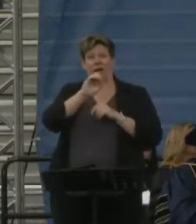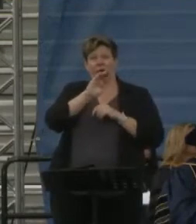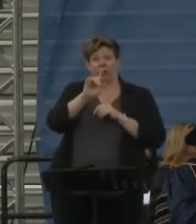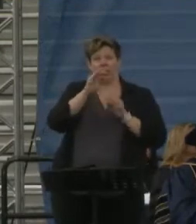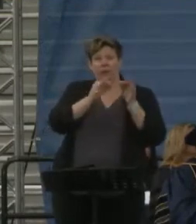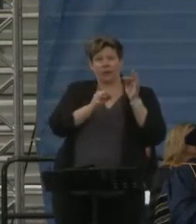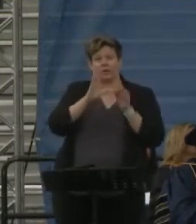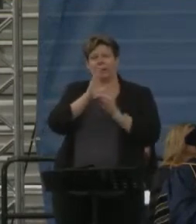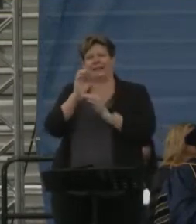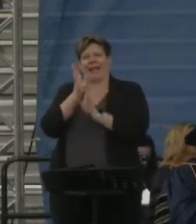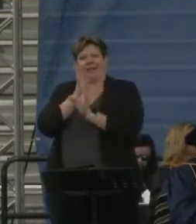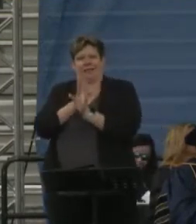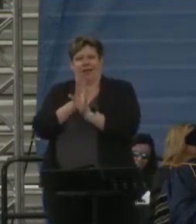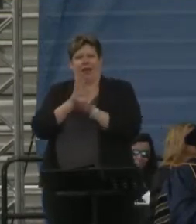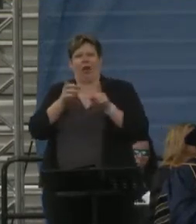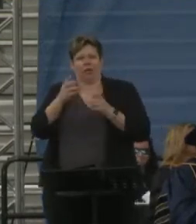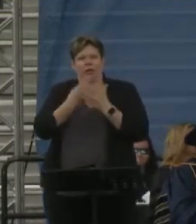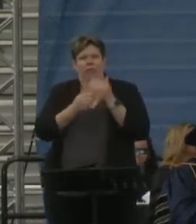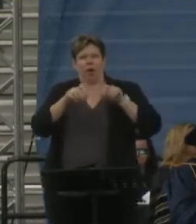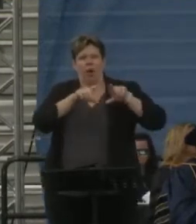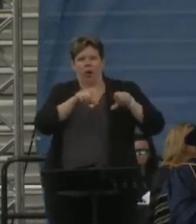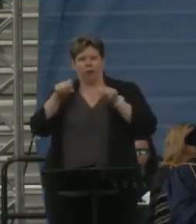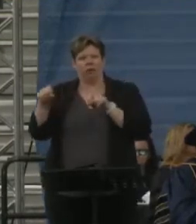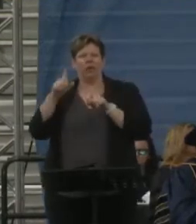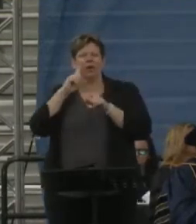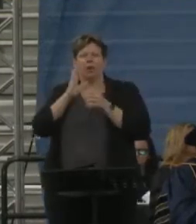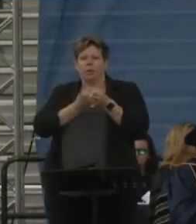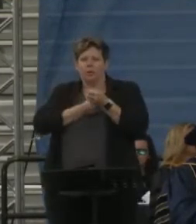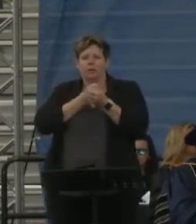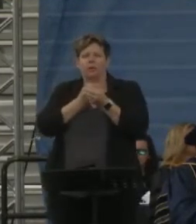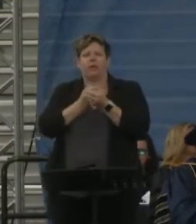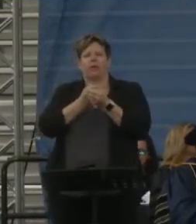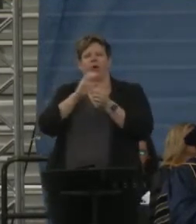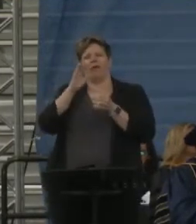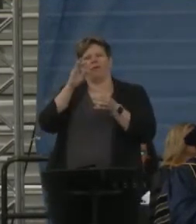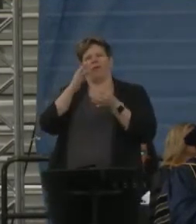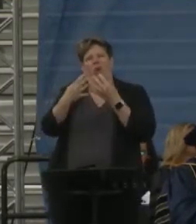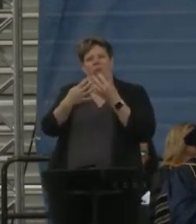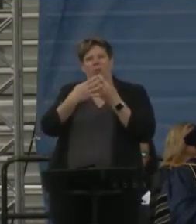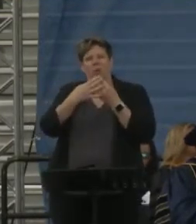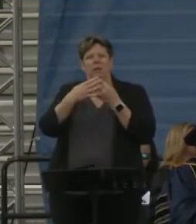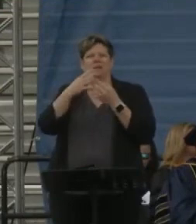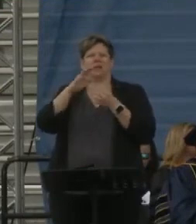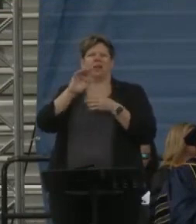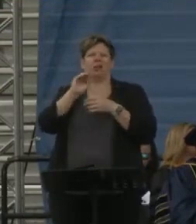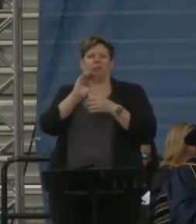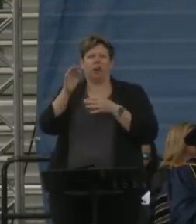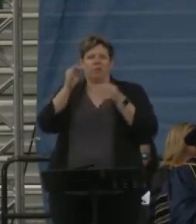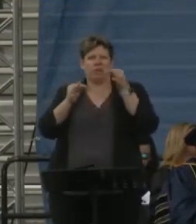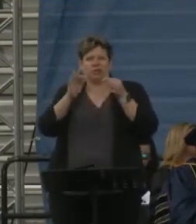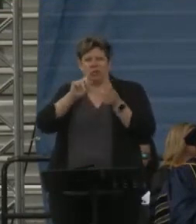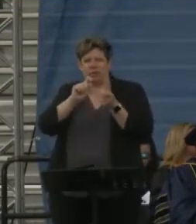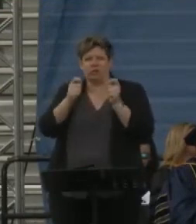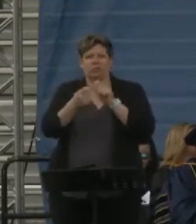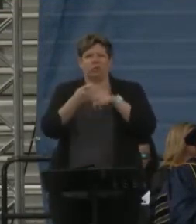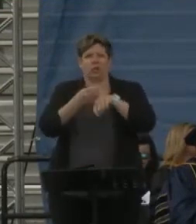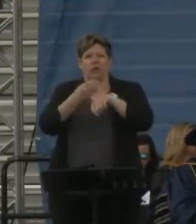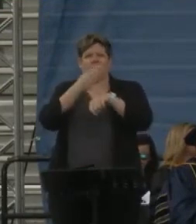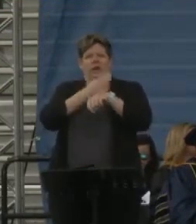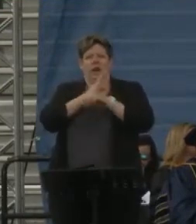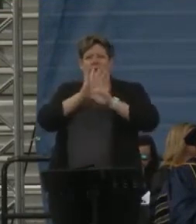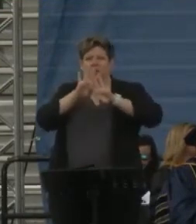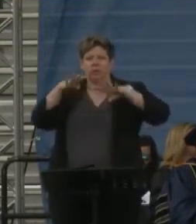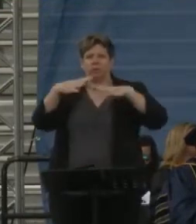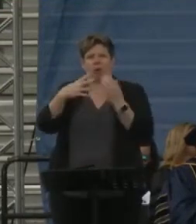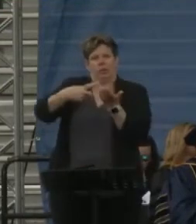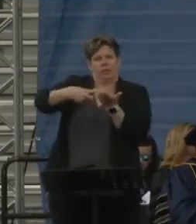justice and psychology, and wants to advocate for criminal justice reform in the name of the public and to bring justice back to the forefront